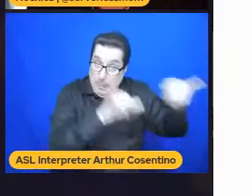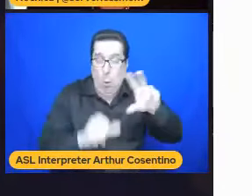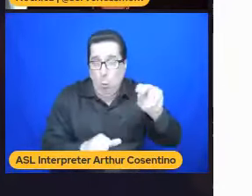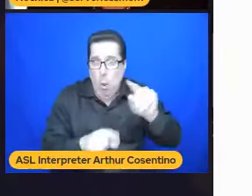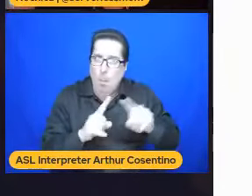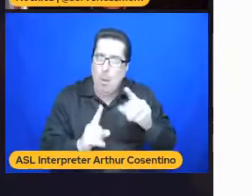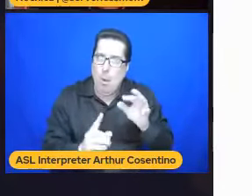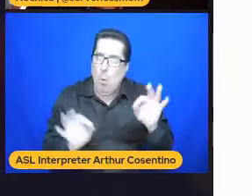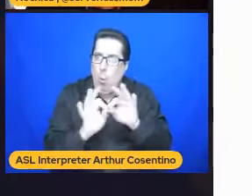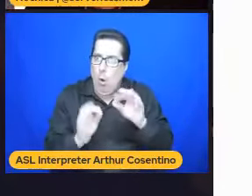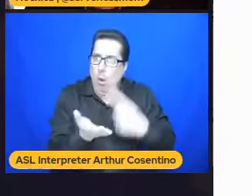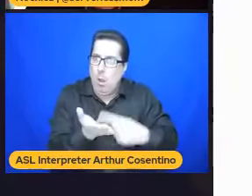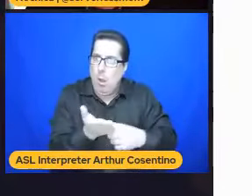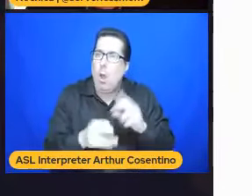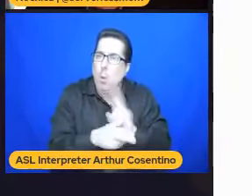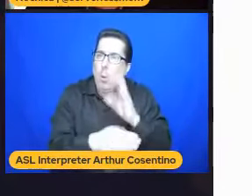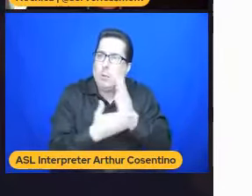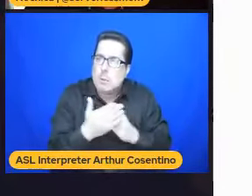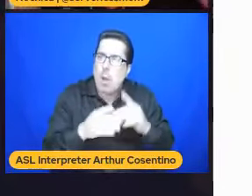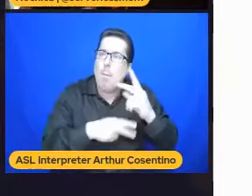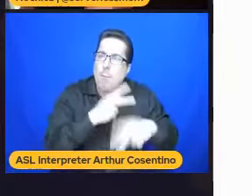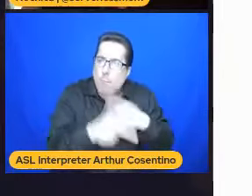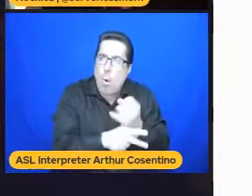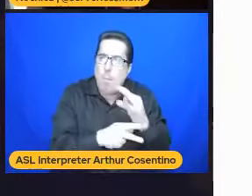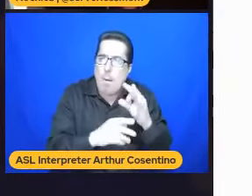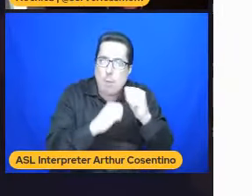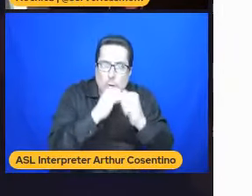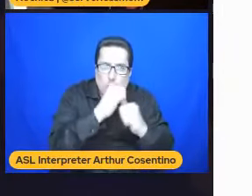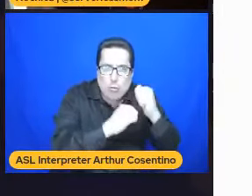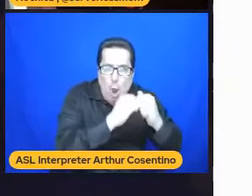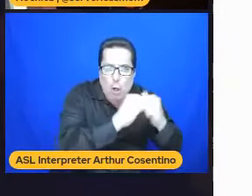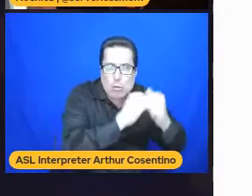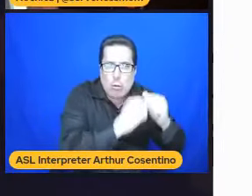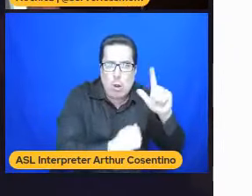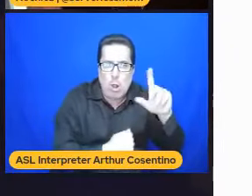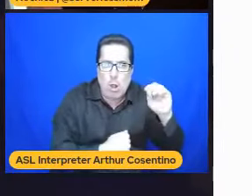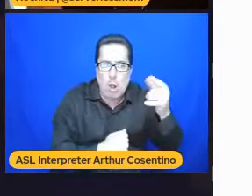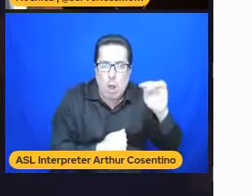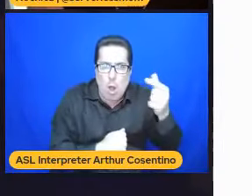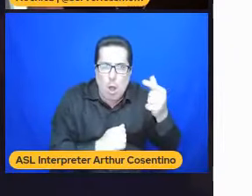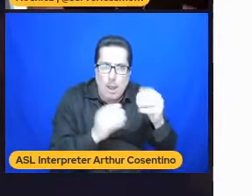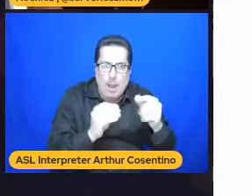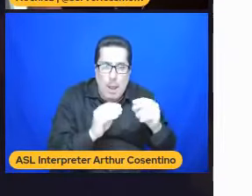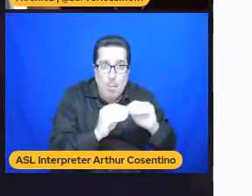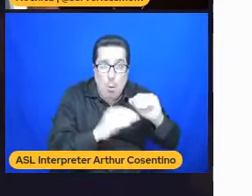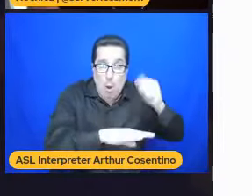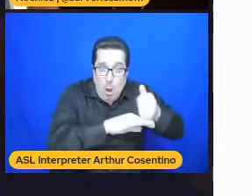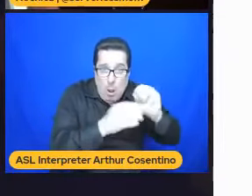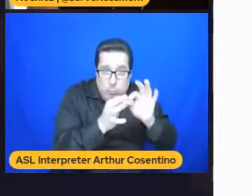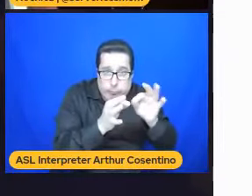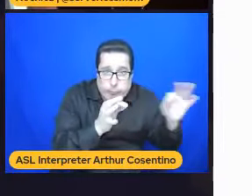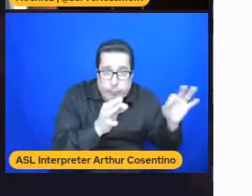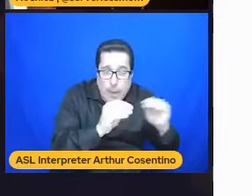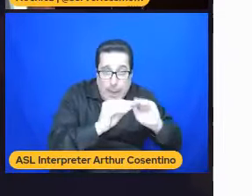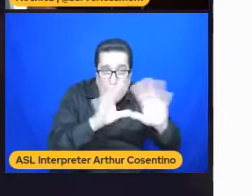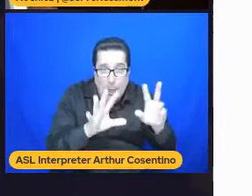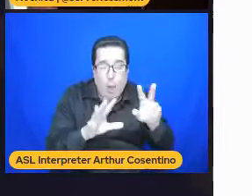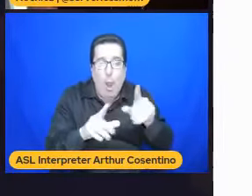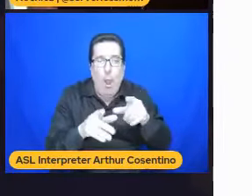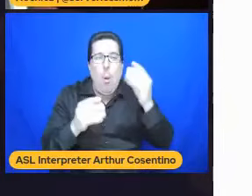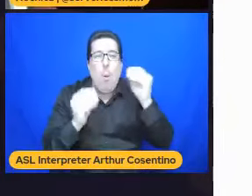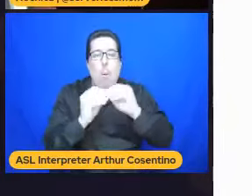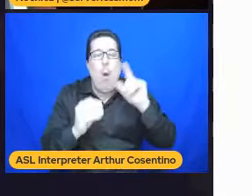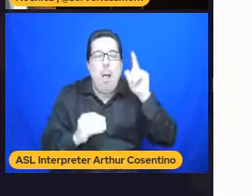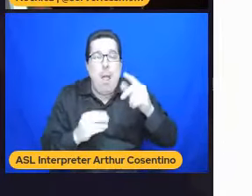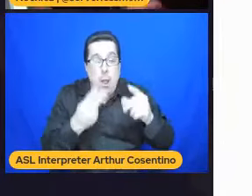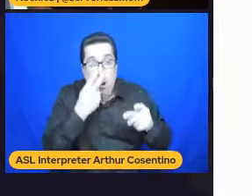So the more that you can log objects that reflect state a little more clearly, the more likely you are to be able to look in later